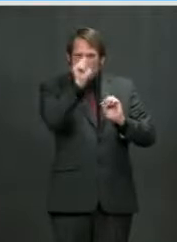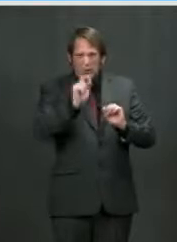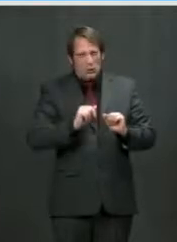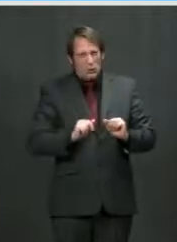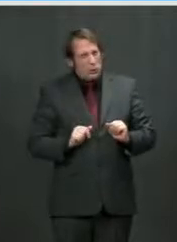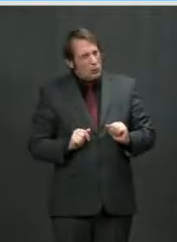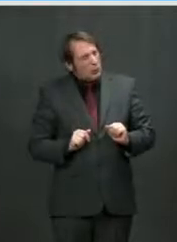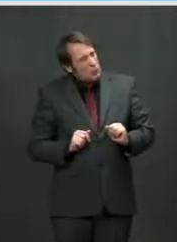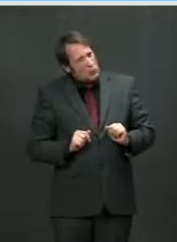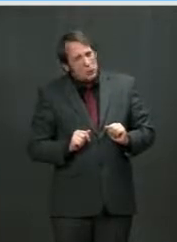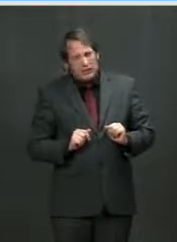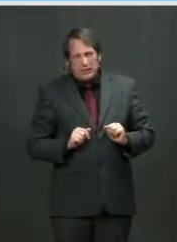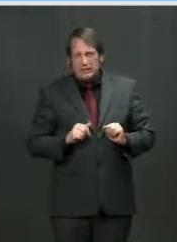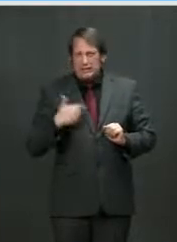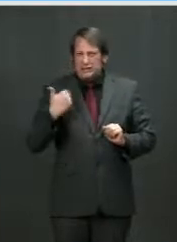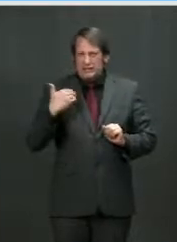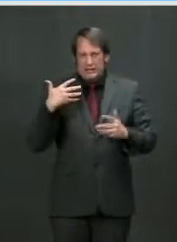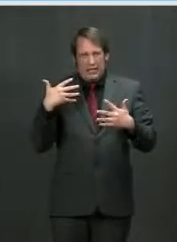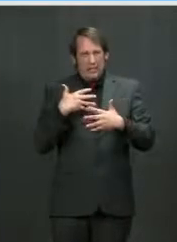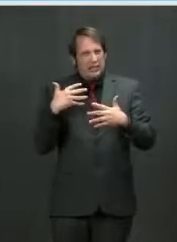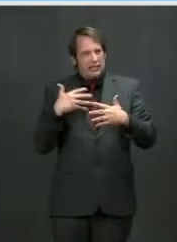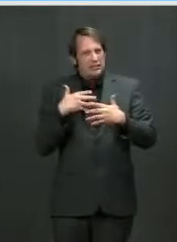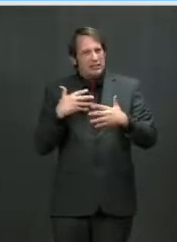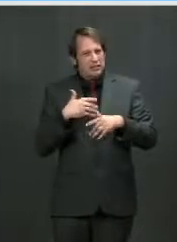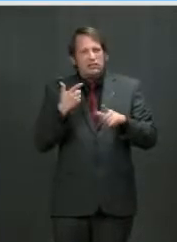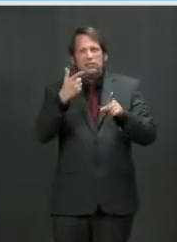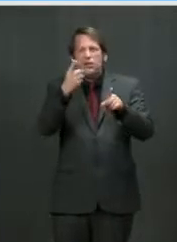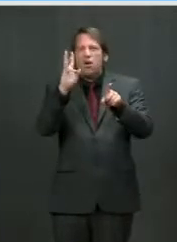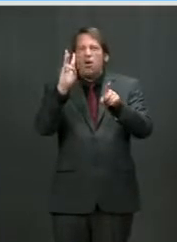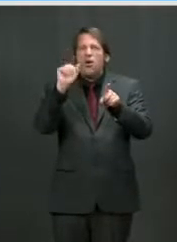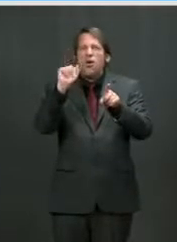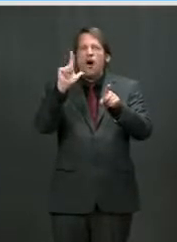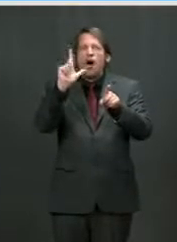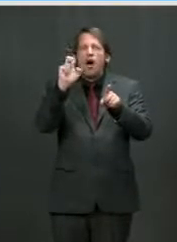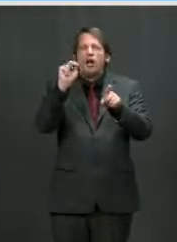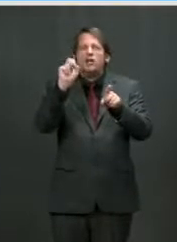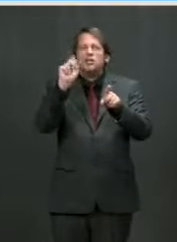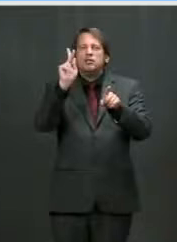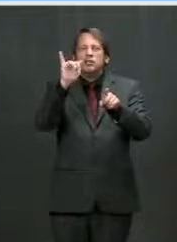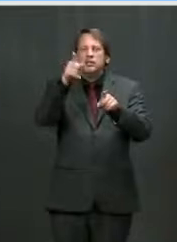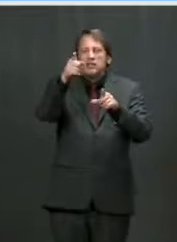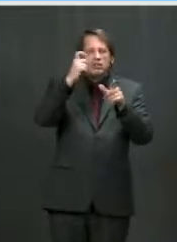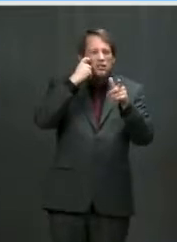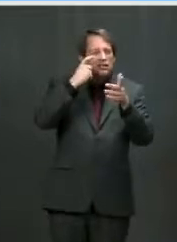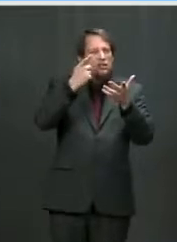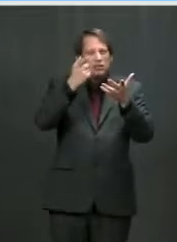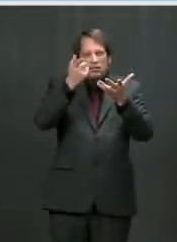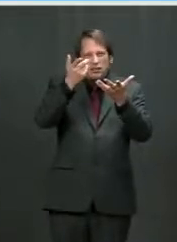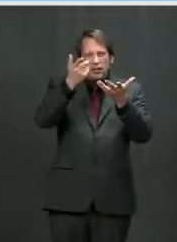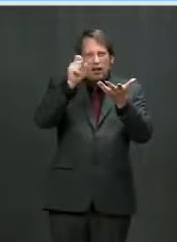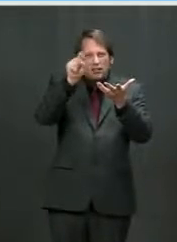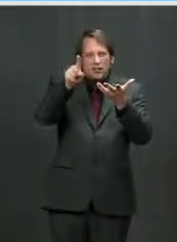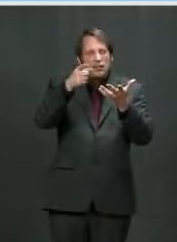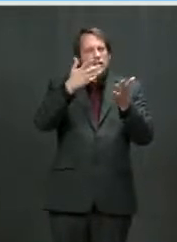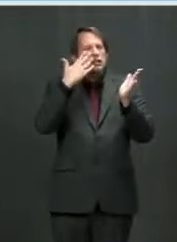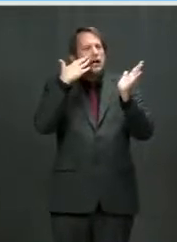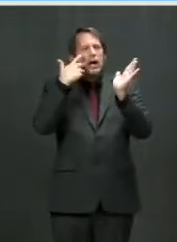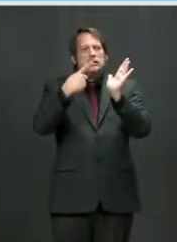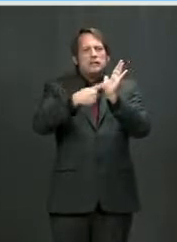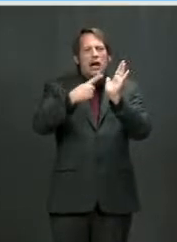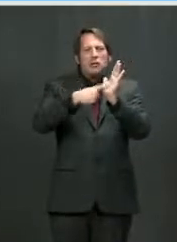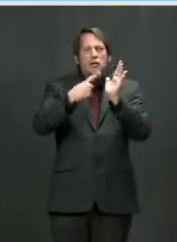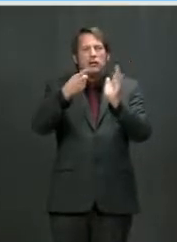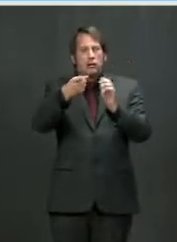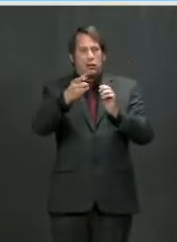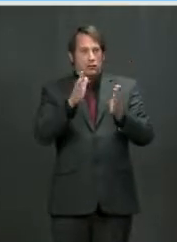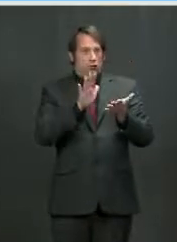you mentioned in your statement that there might be time to sort of have some clearer guidance on after school